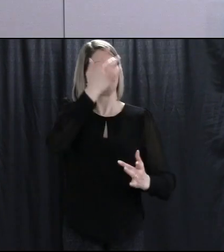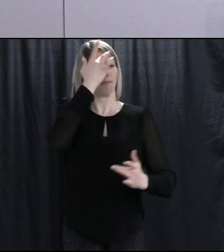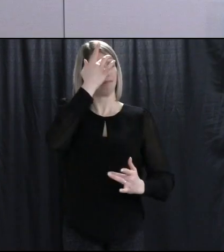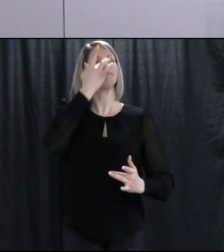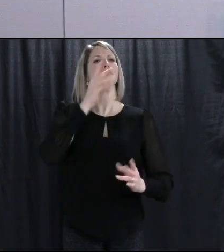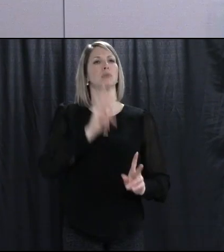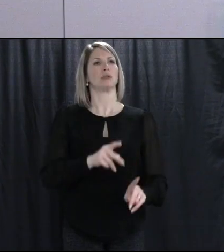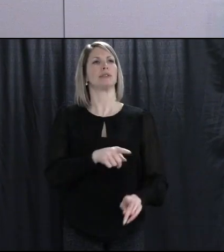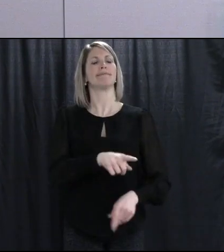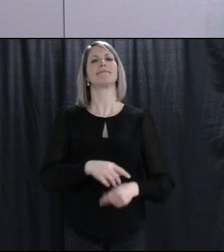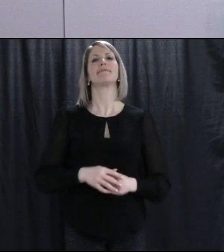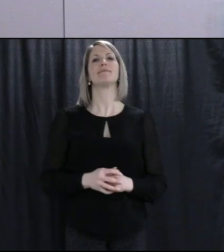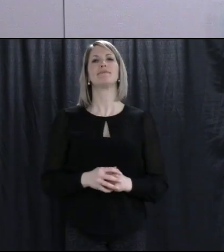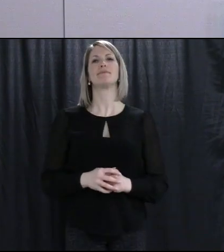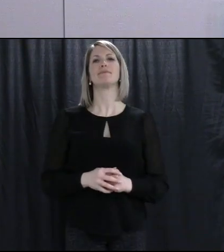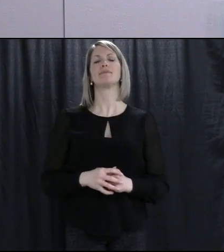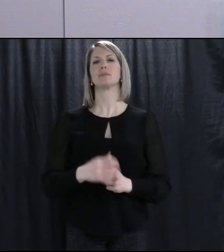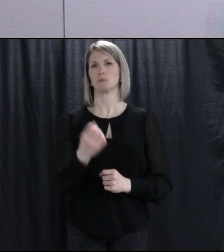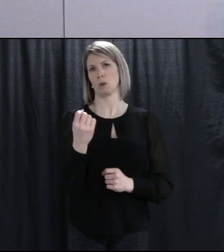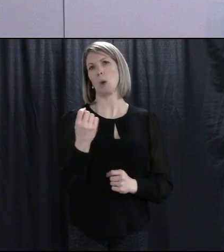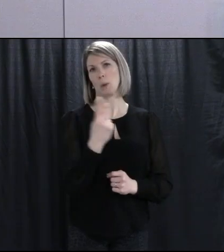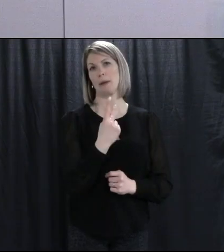Okay.